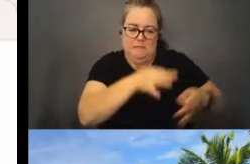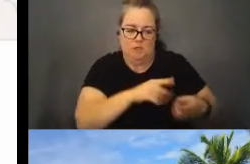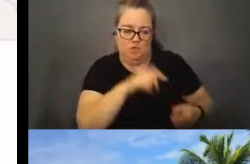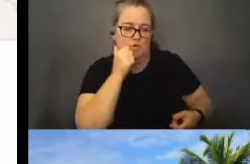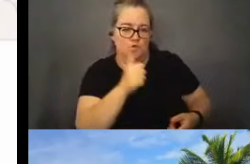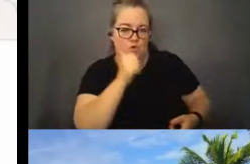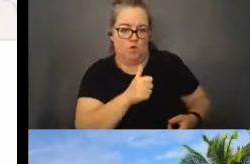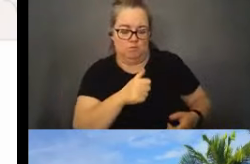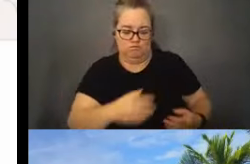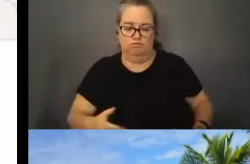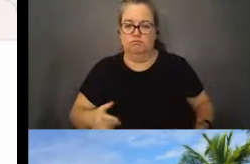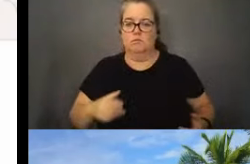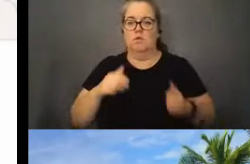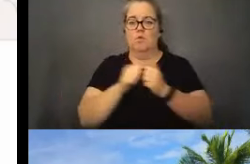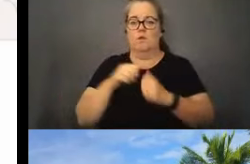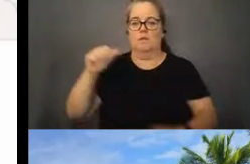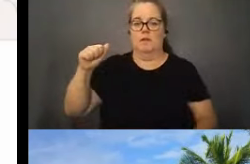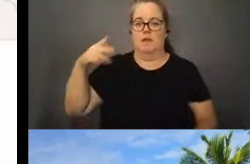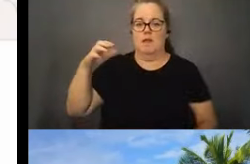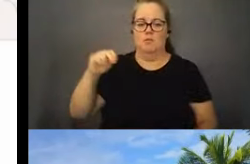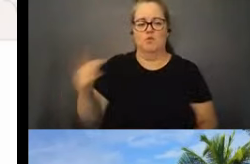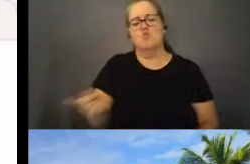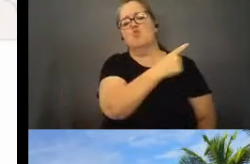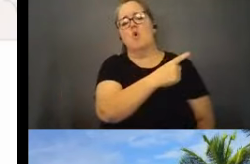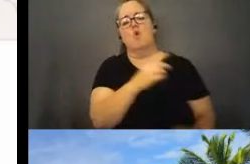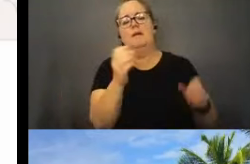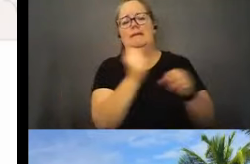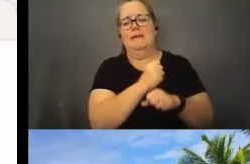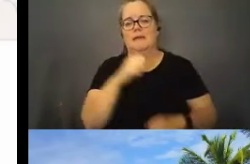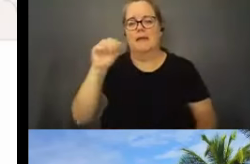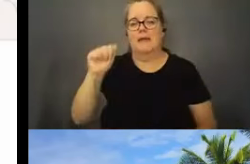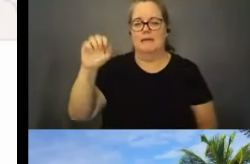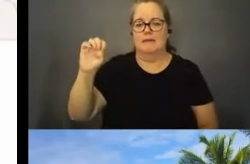on to go get the first aid kit and the AED.